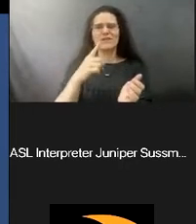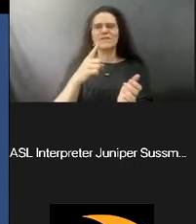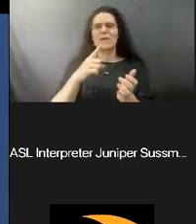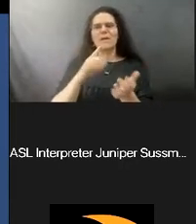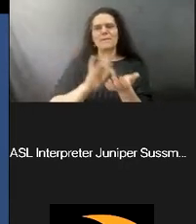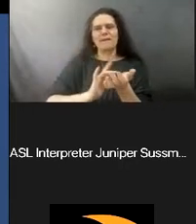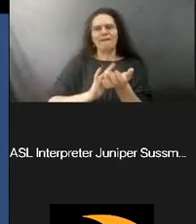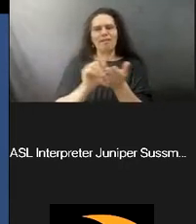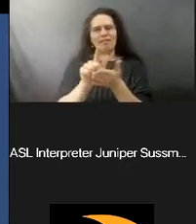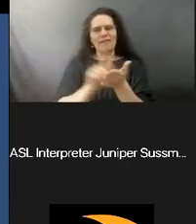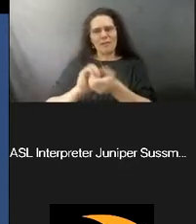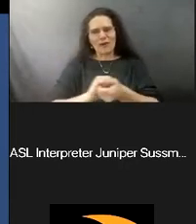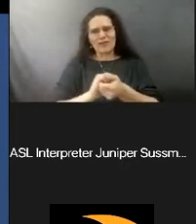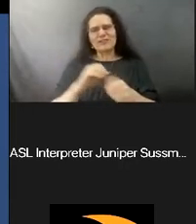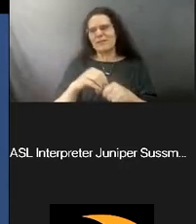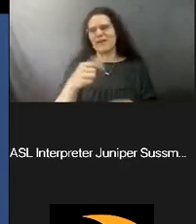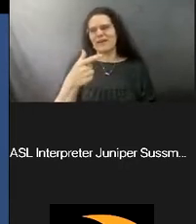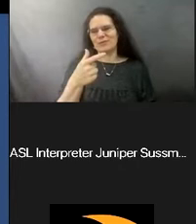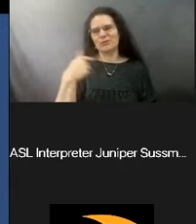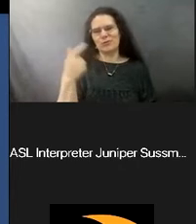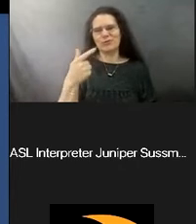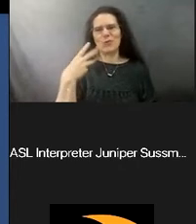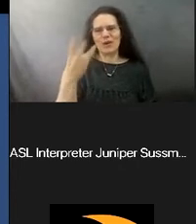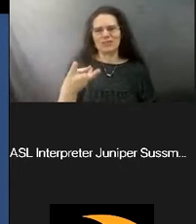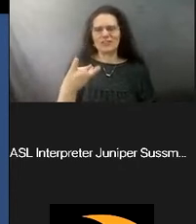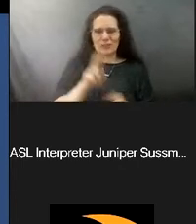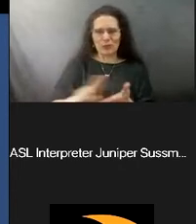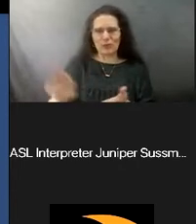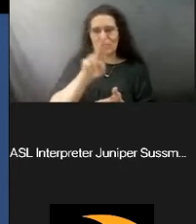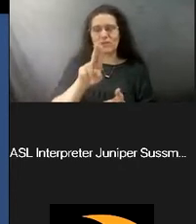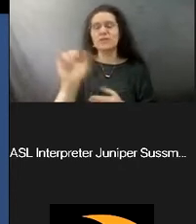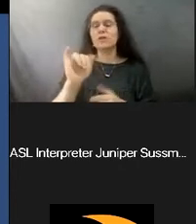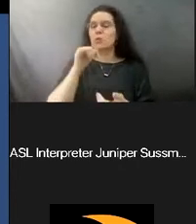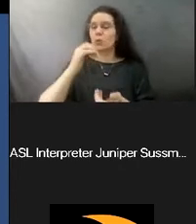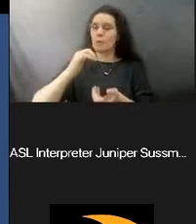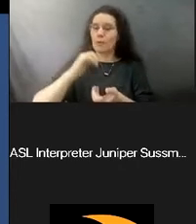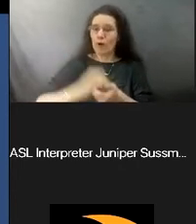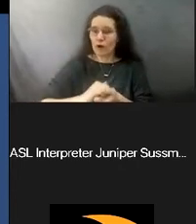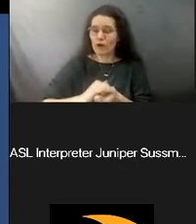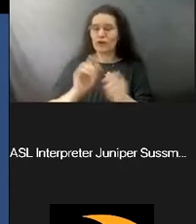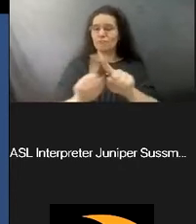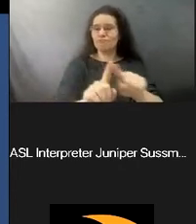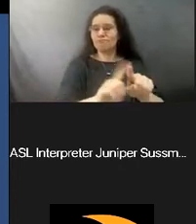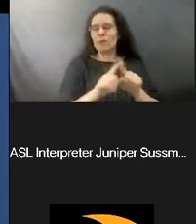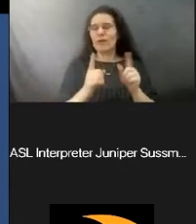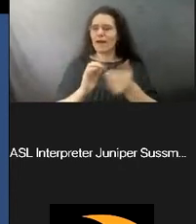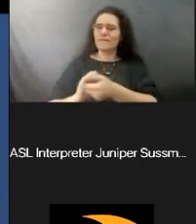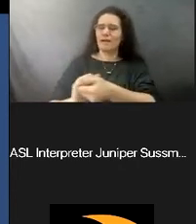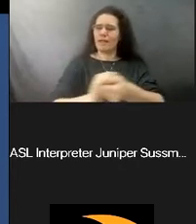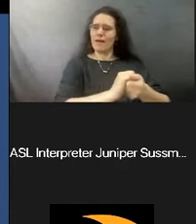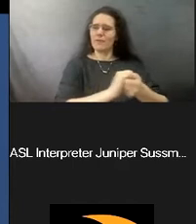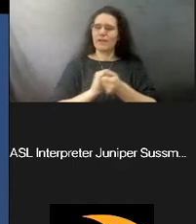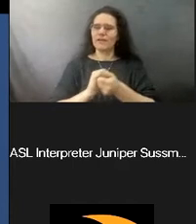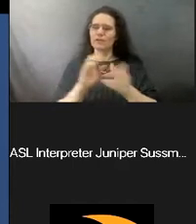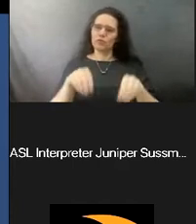University. NCMLP is also joined by health outreach partners. We partnered together and are collaborating on providing